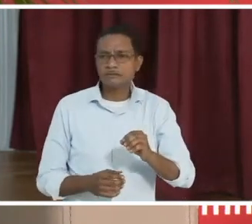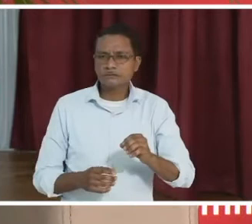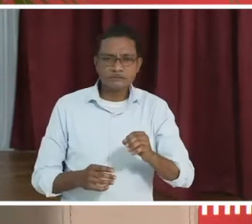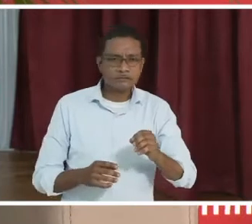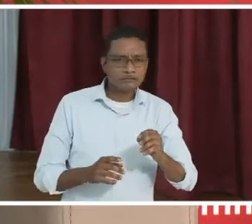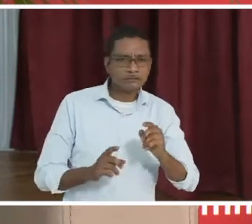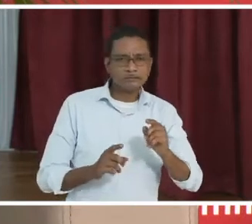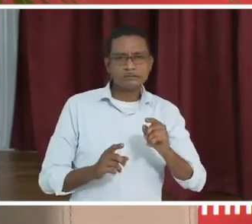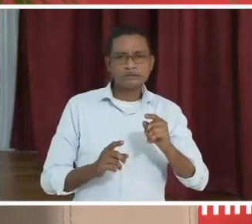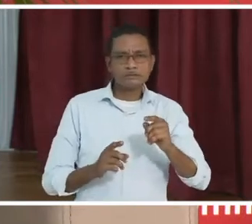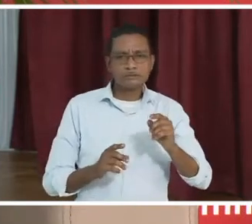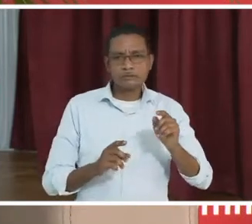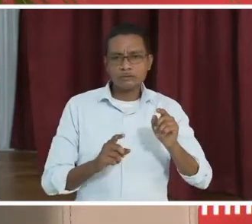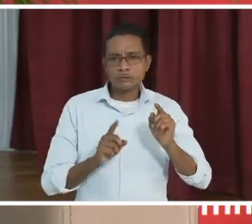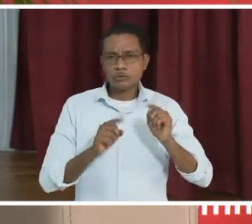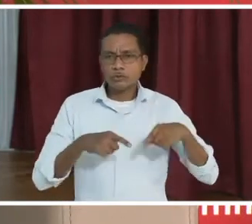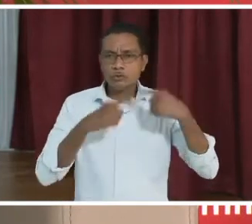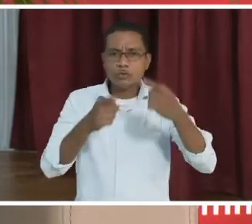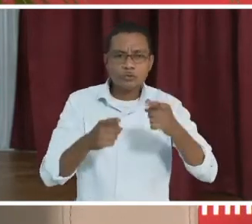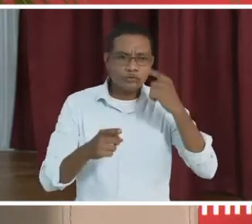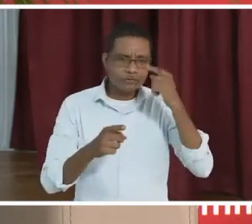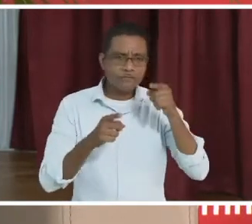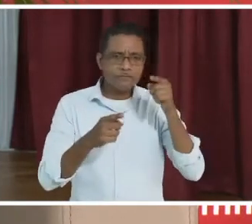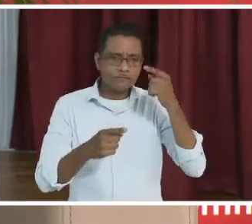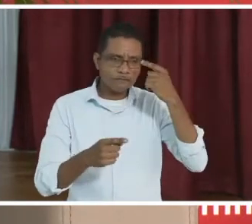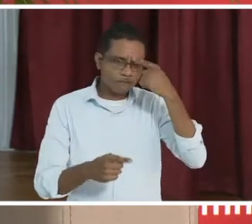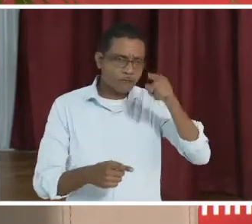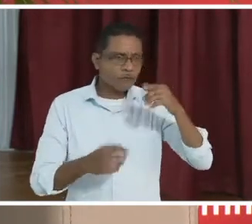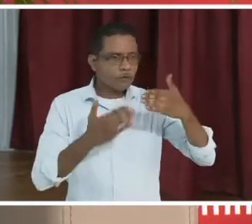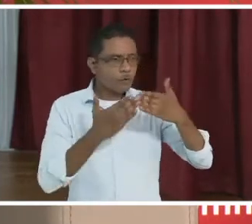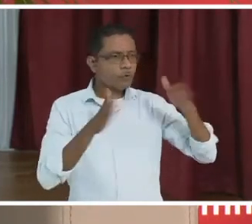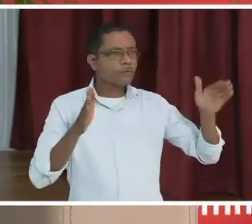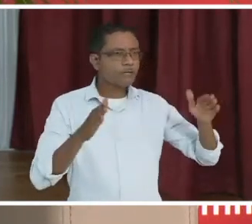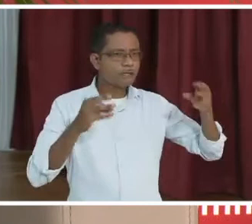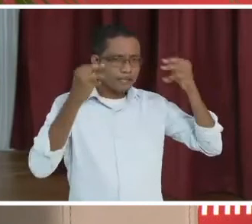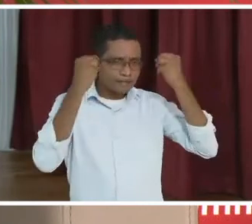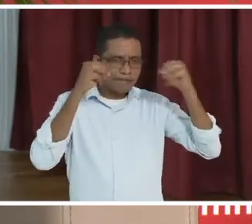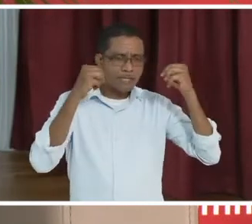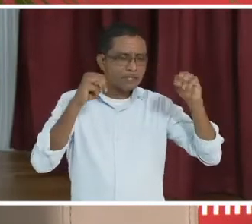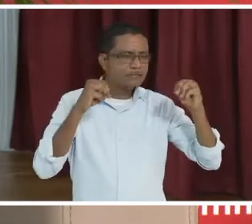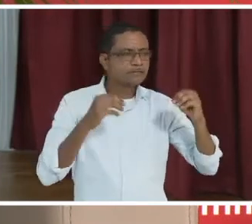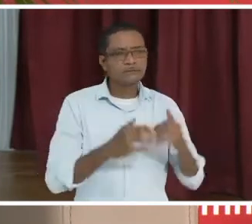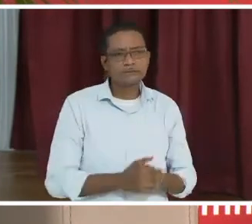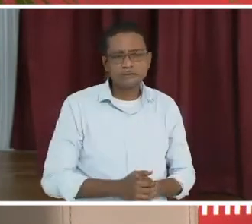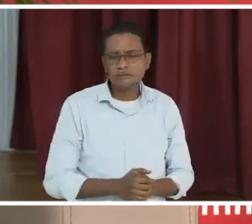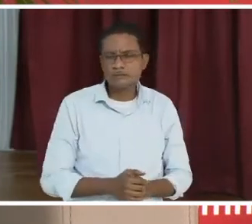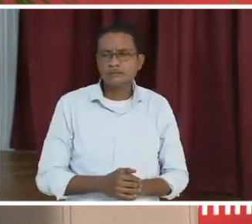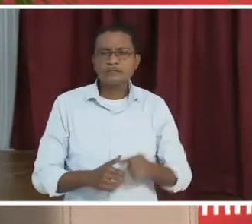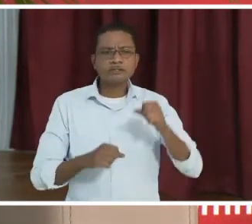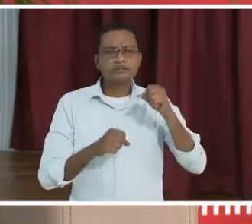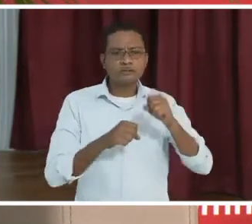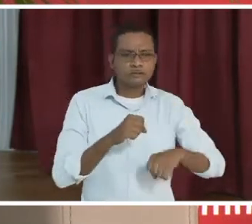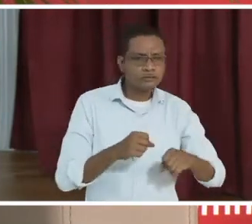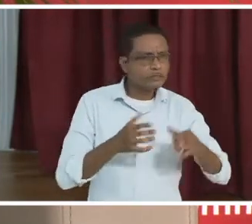rate of 6. So it takes you about 3 years to get there. Again, it caps, so it does not move. So as you said, it allows for